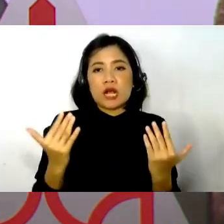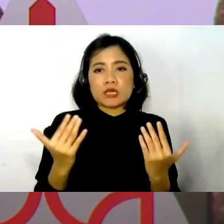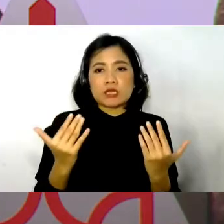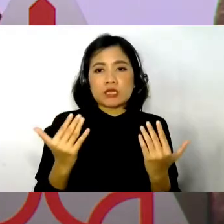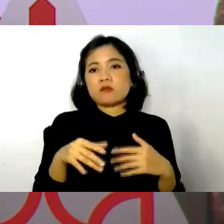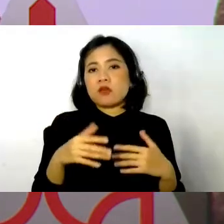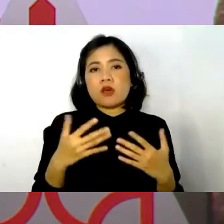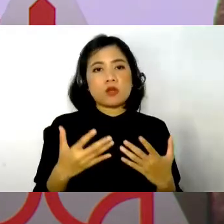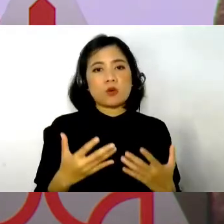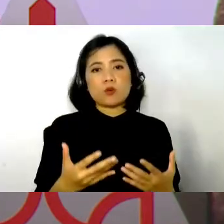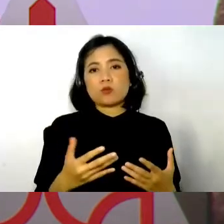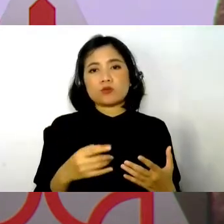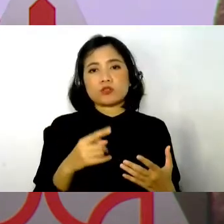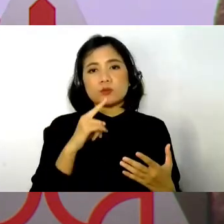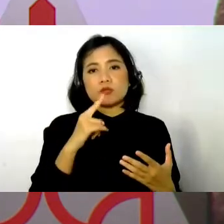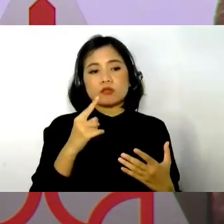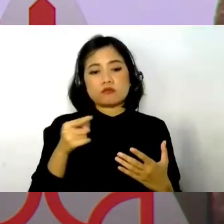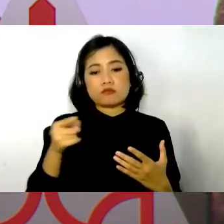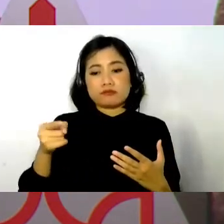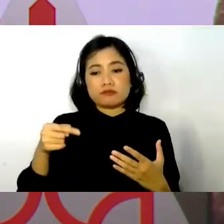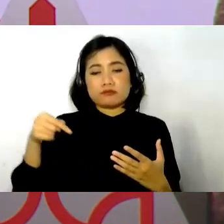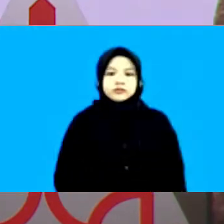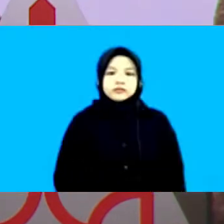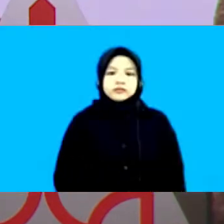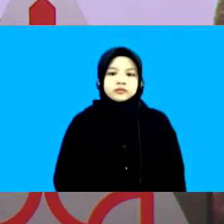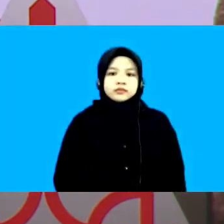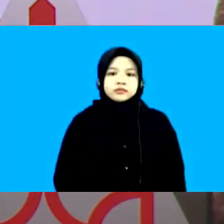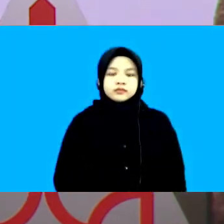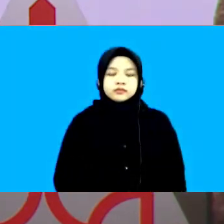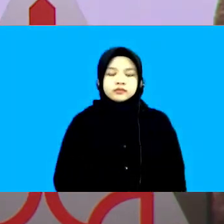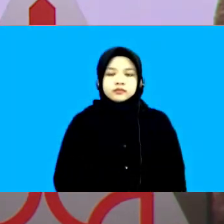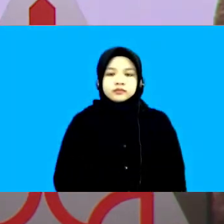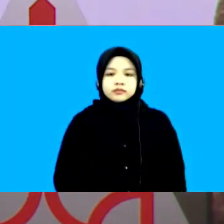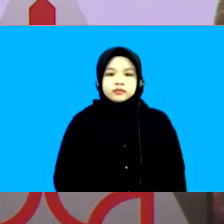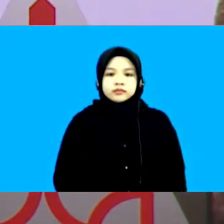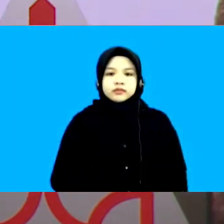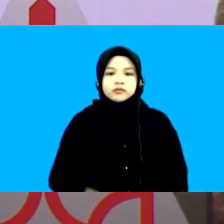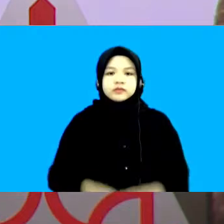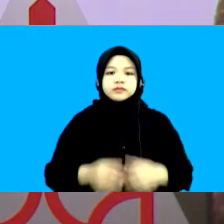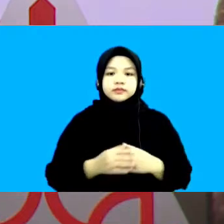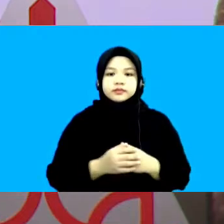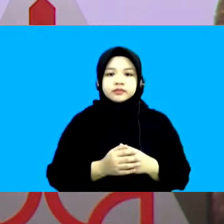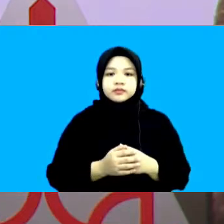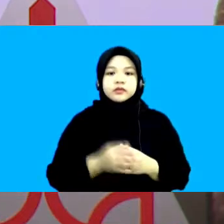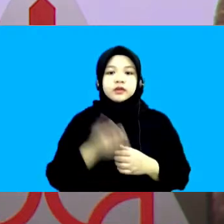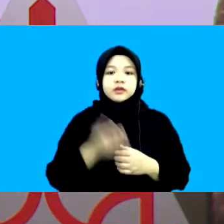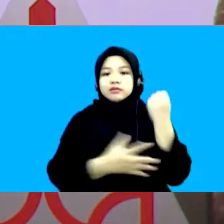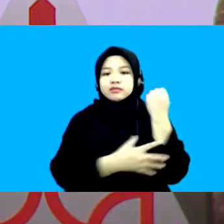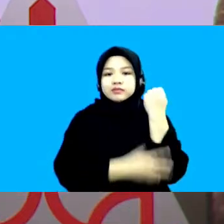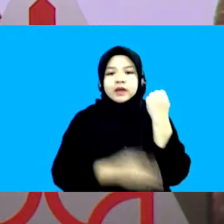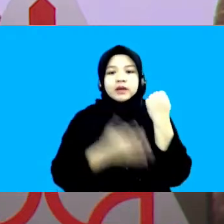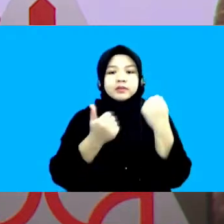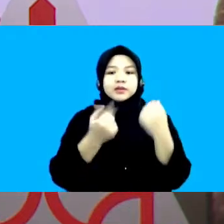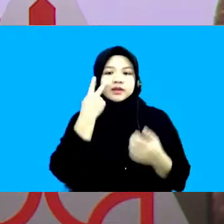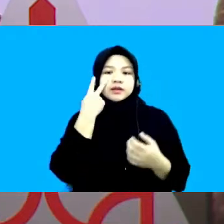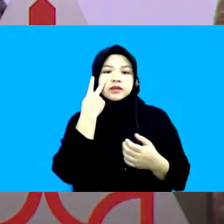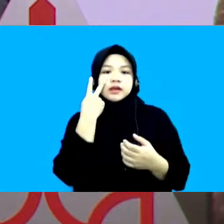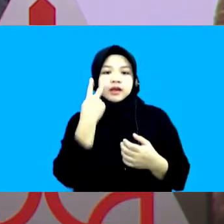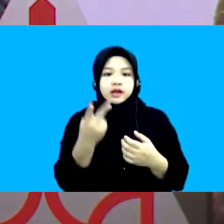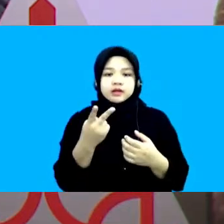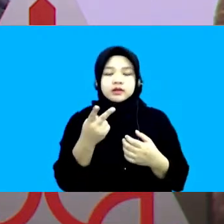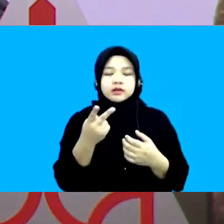much money do you earn. It's the same thing in the US, in Europe, Indonesia, we don't have any information whatsoever. So you can call it middle class, you can call it the poor,